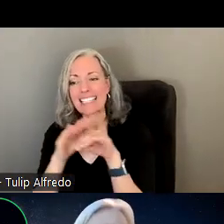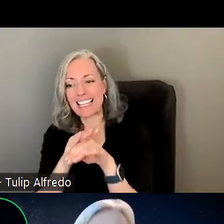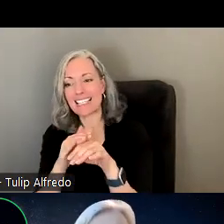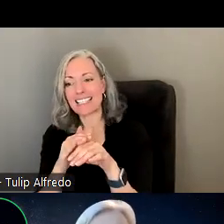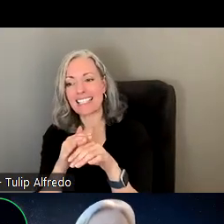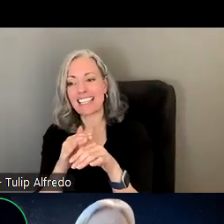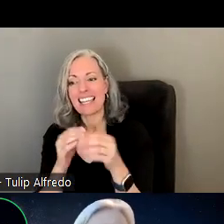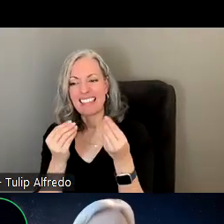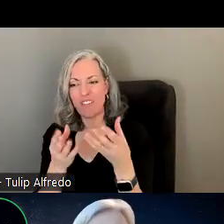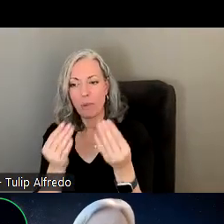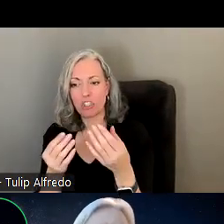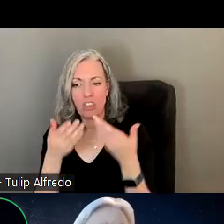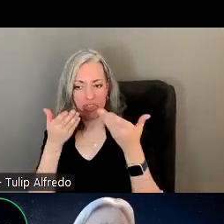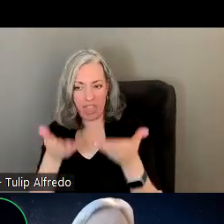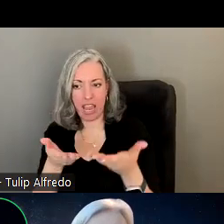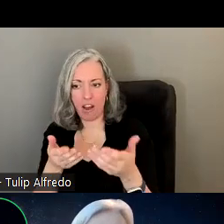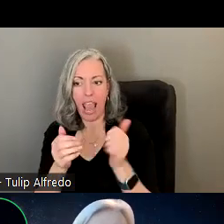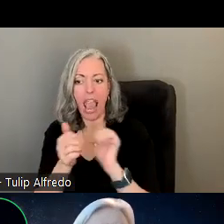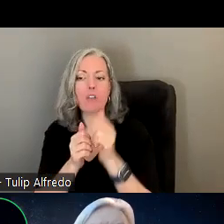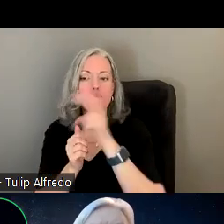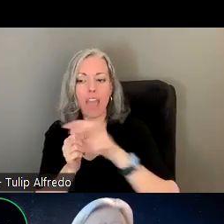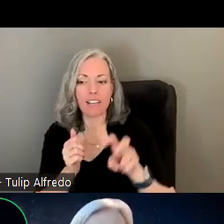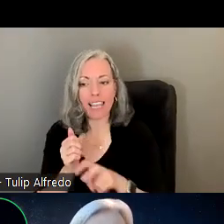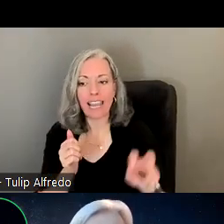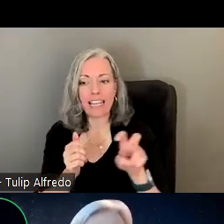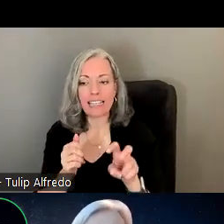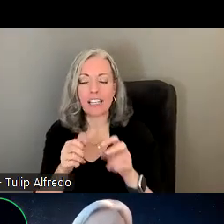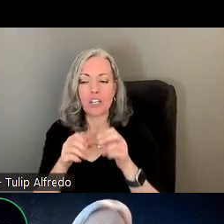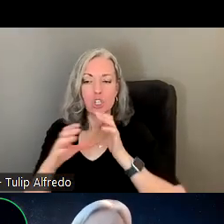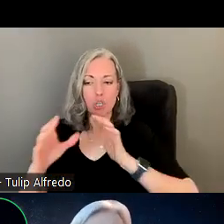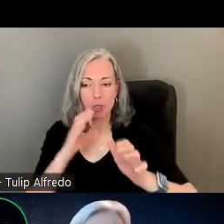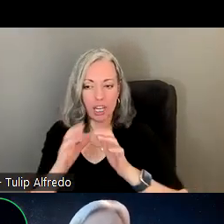resources that are available, how to navigate effective